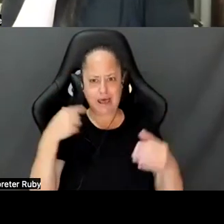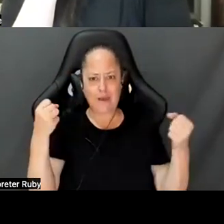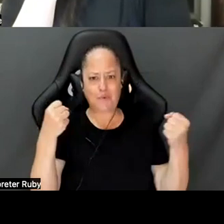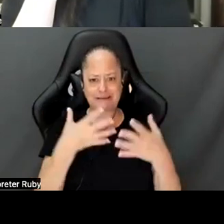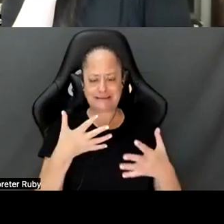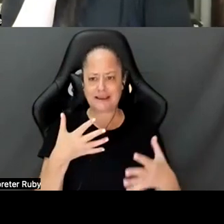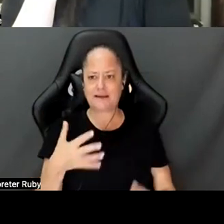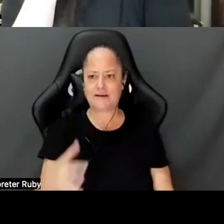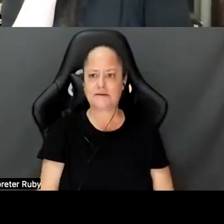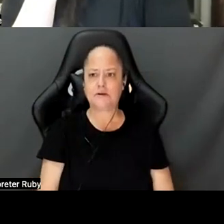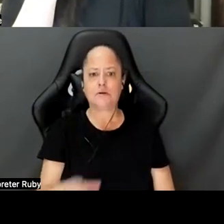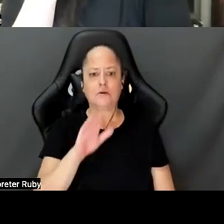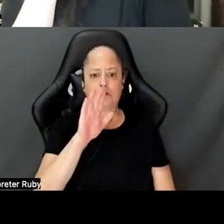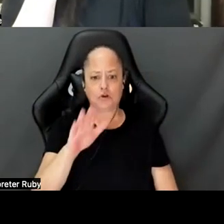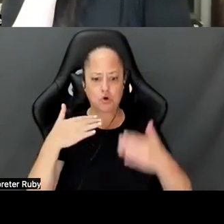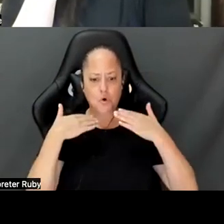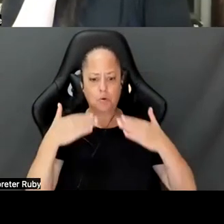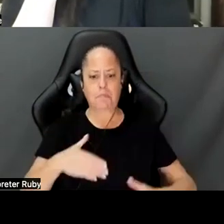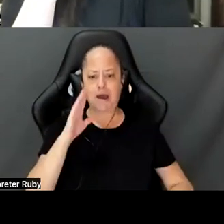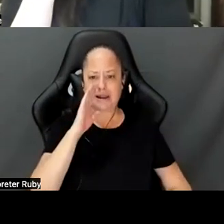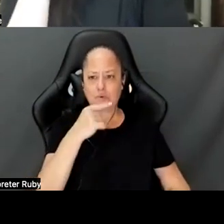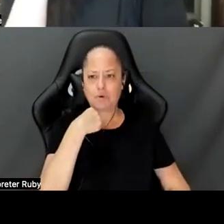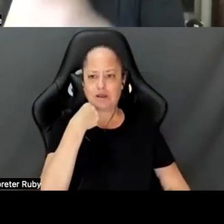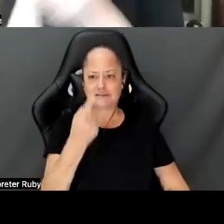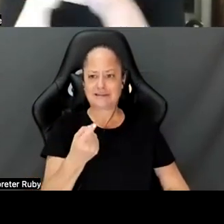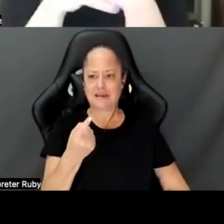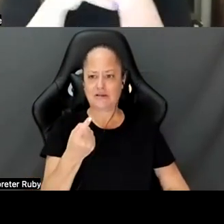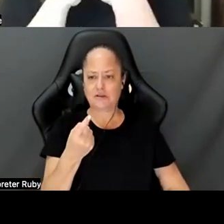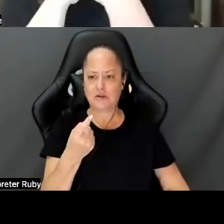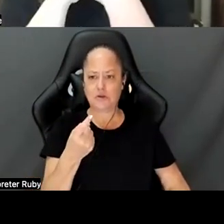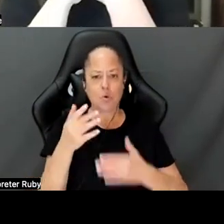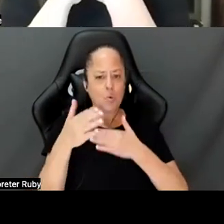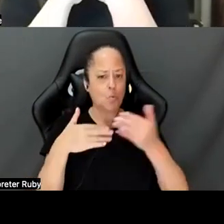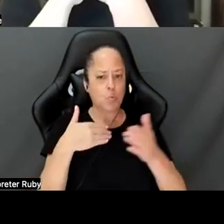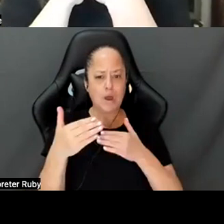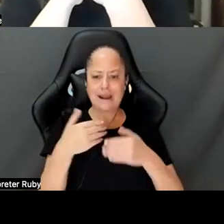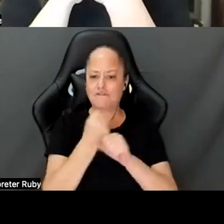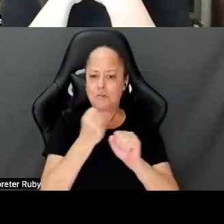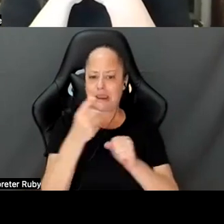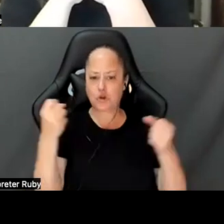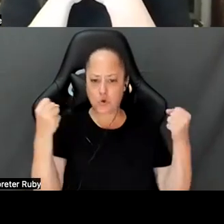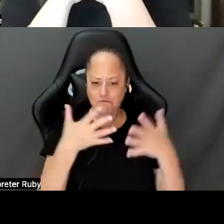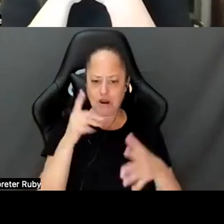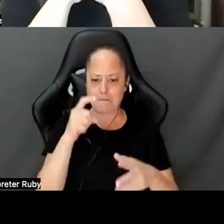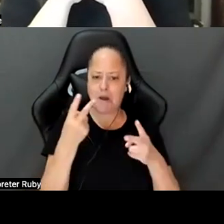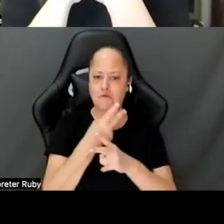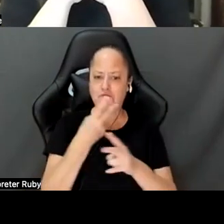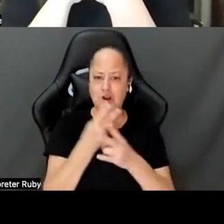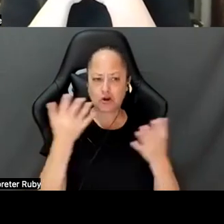like, your body will tell you, and whatever it is that's making you afraid, you got to figure out what that